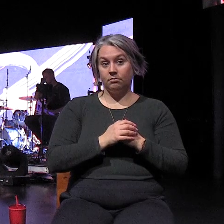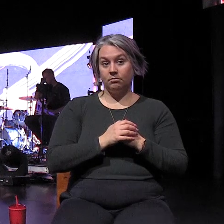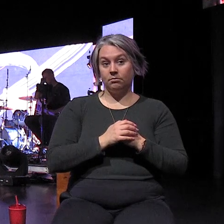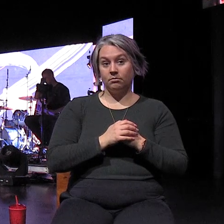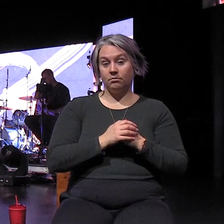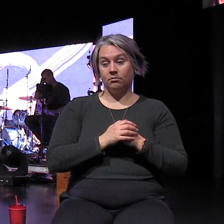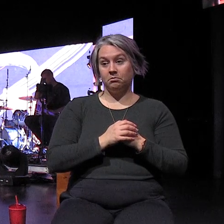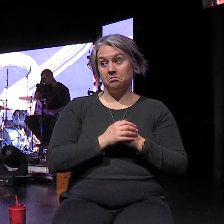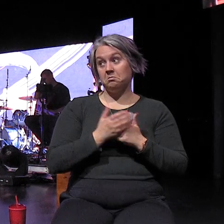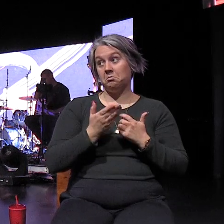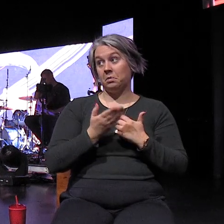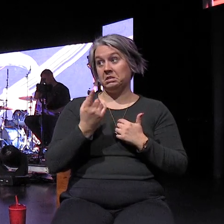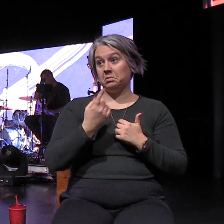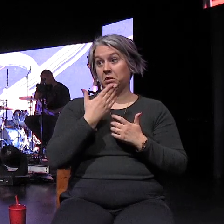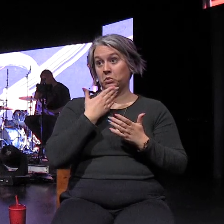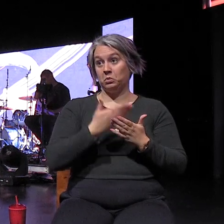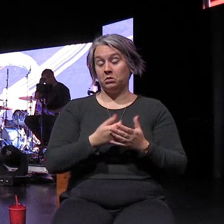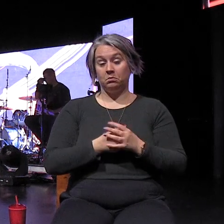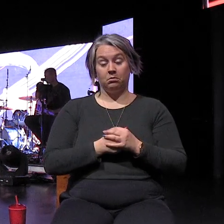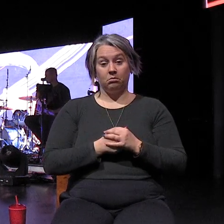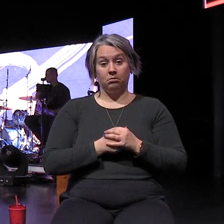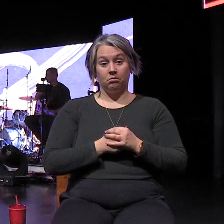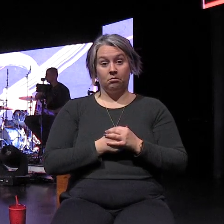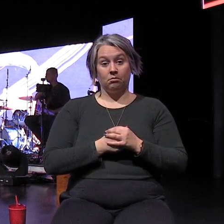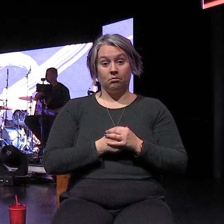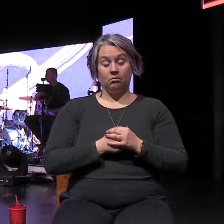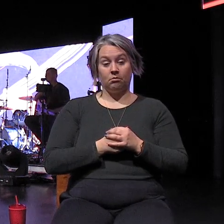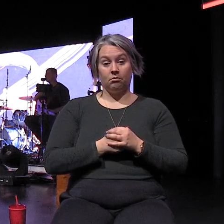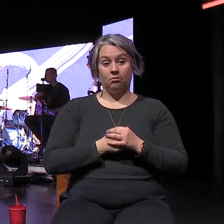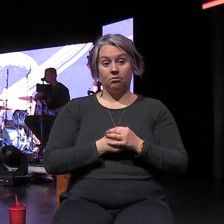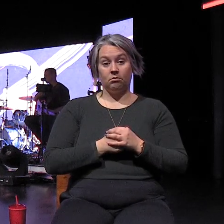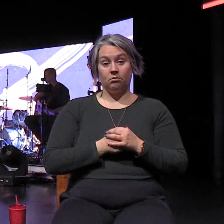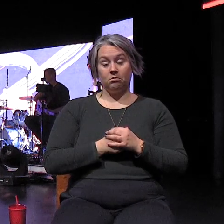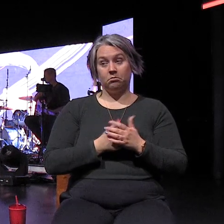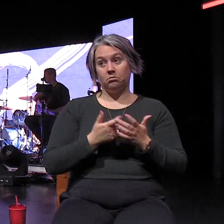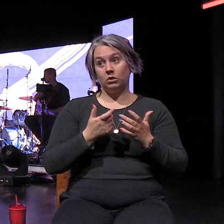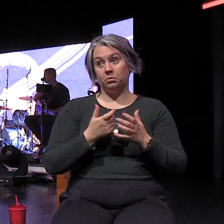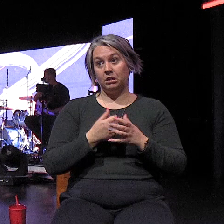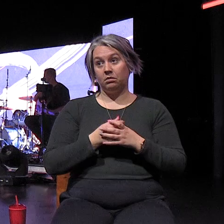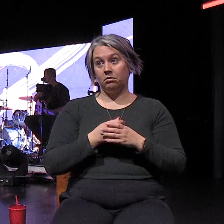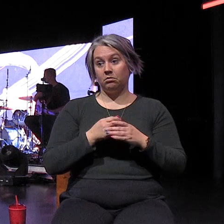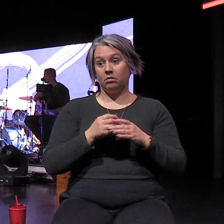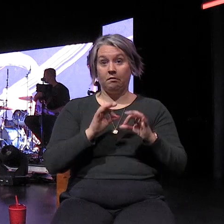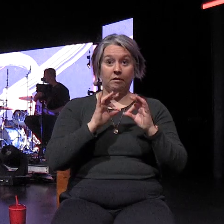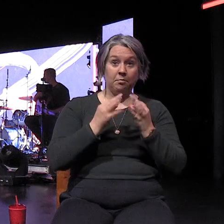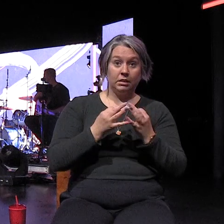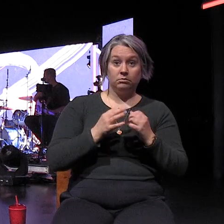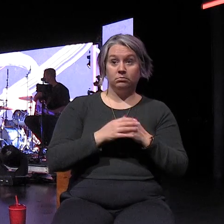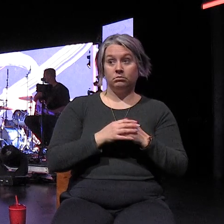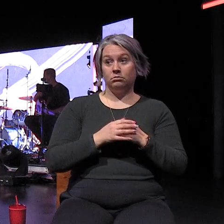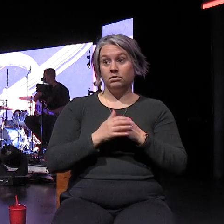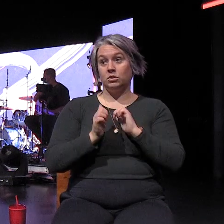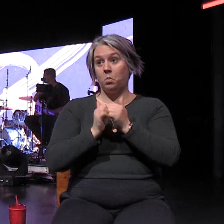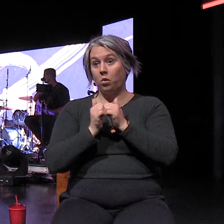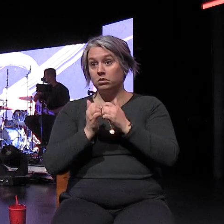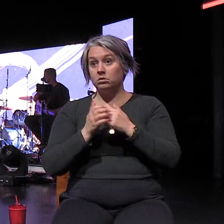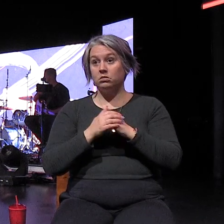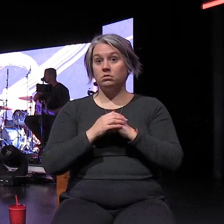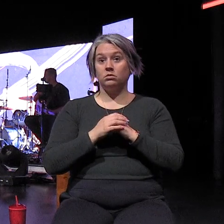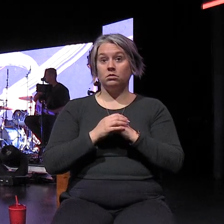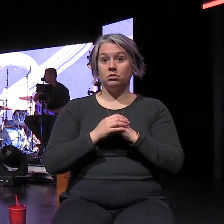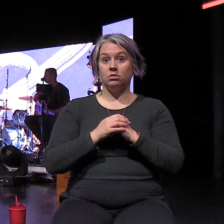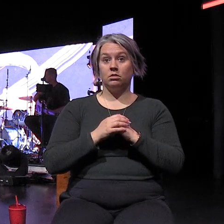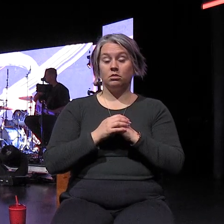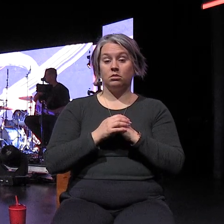Could even be something good. Could be, you know, family or sports or